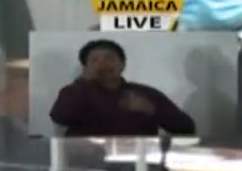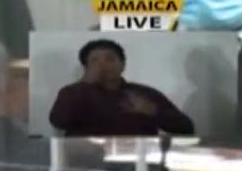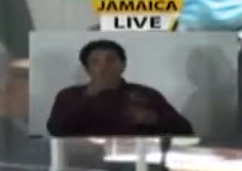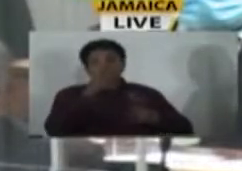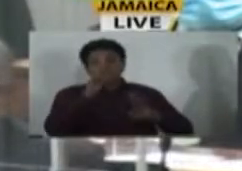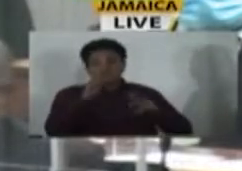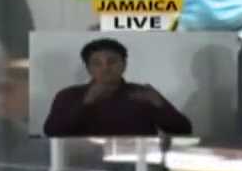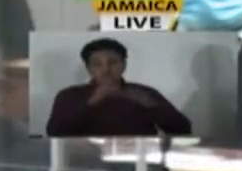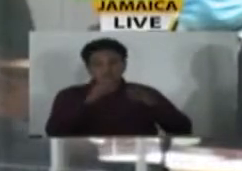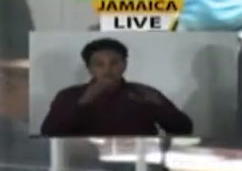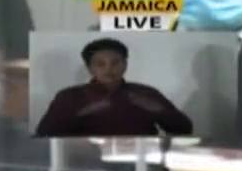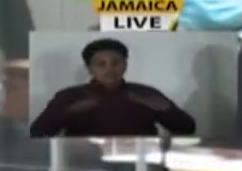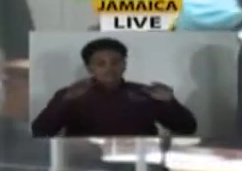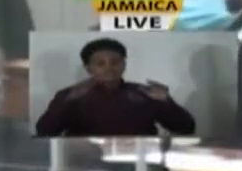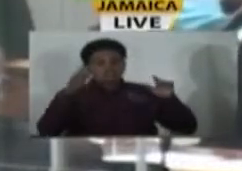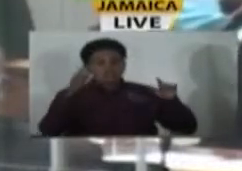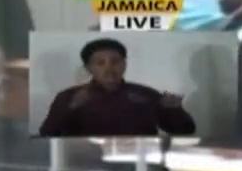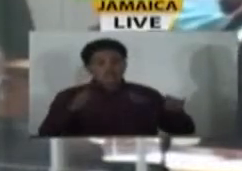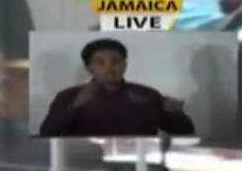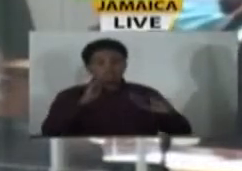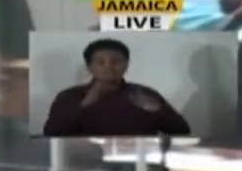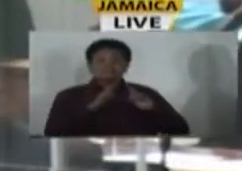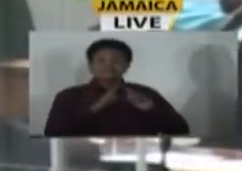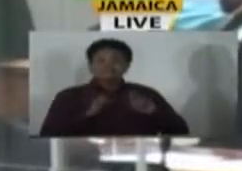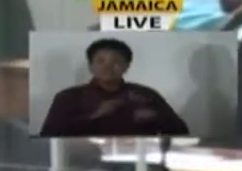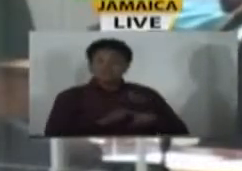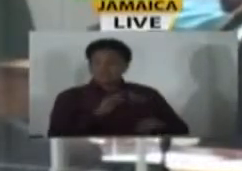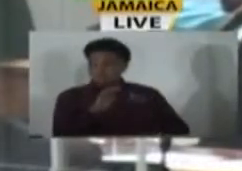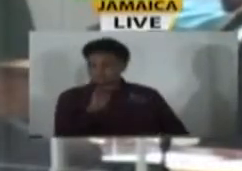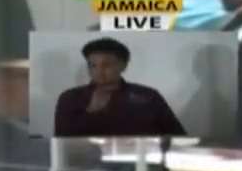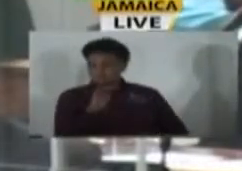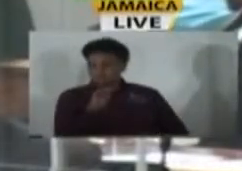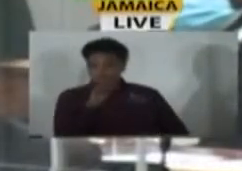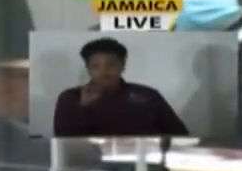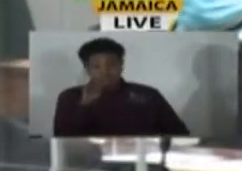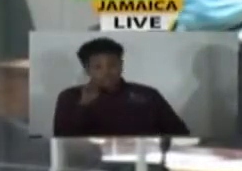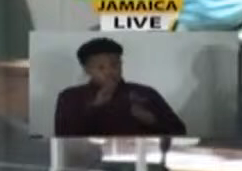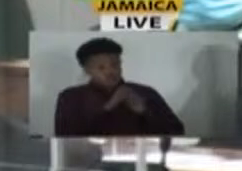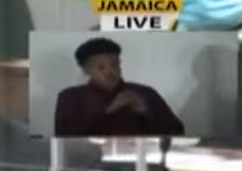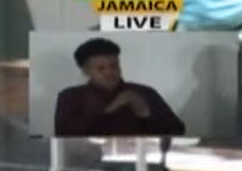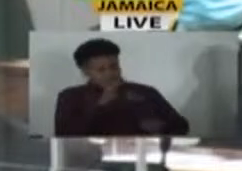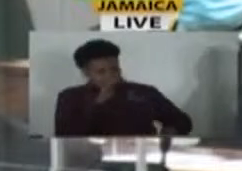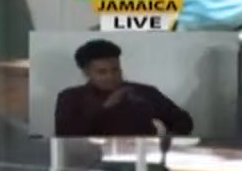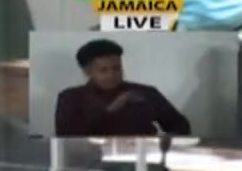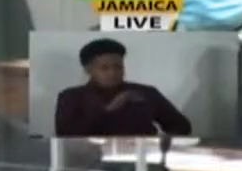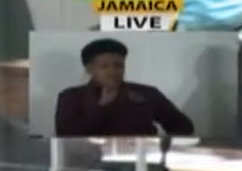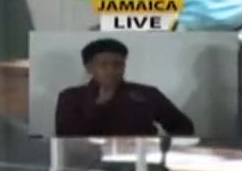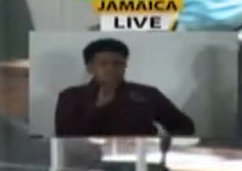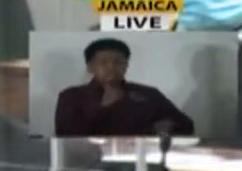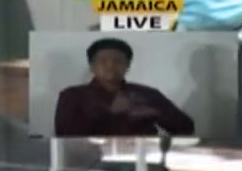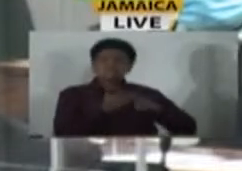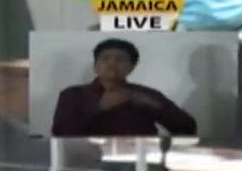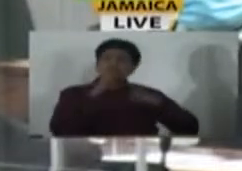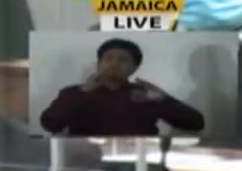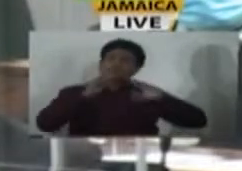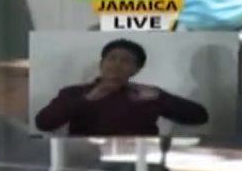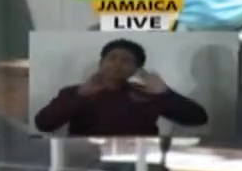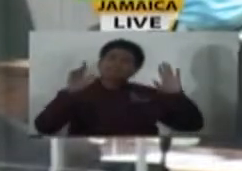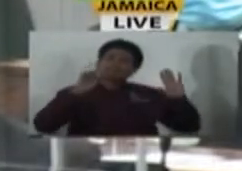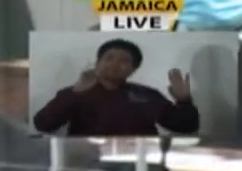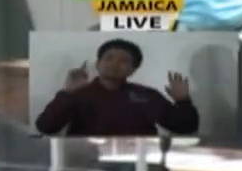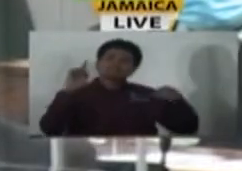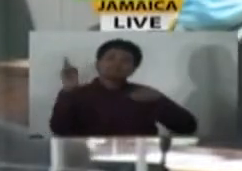the population. At the same time, these changes set out clear